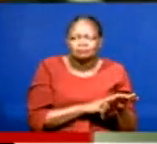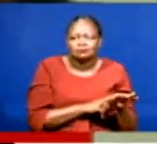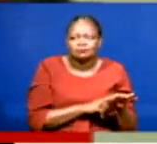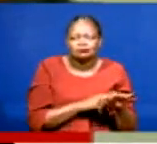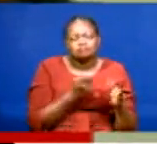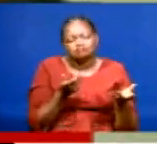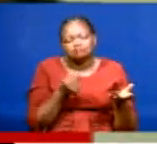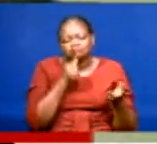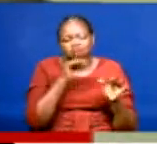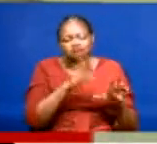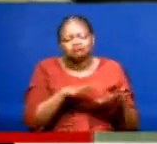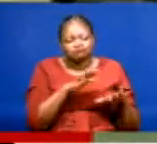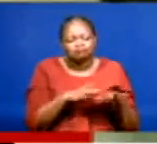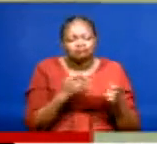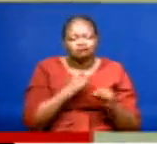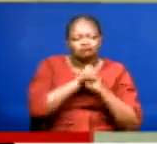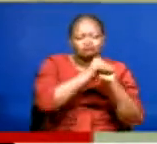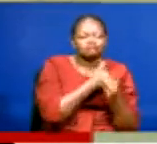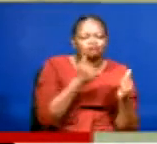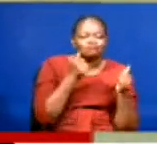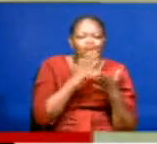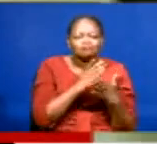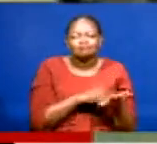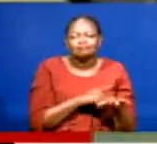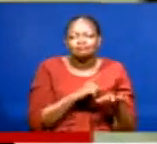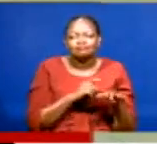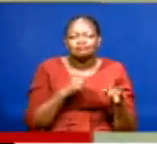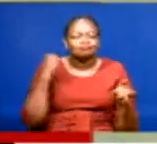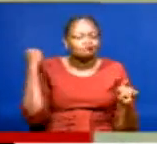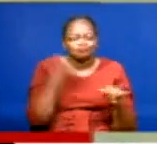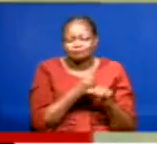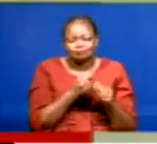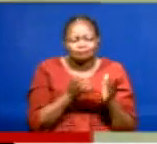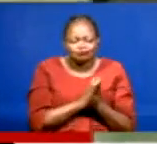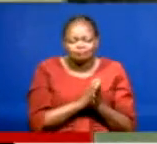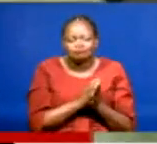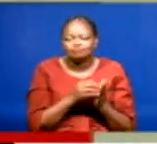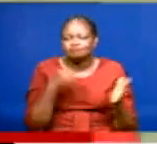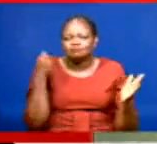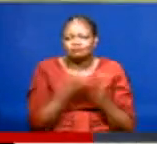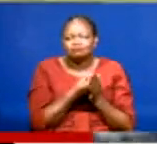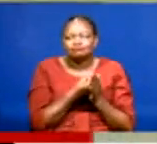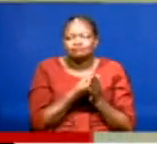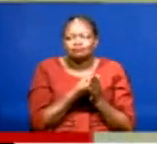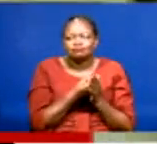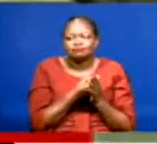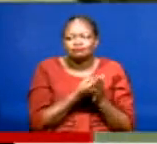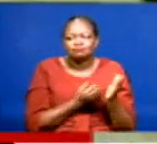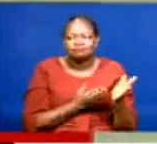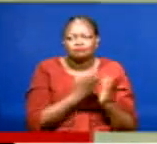careless, you don't guard up. So sometimes you find that when you are being hit and you are being hit through the